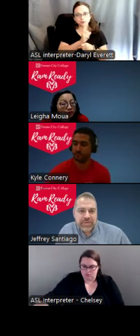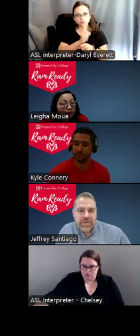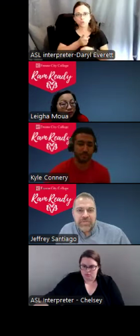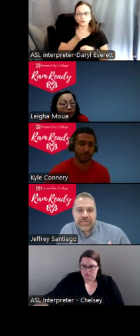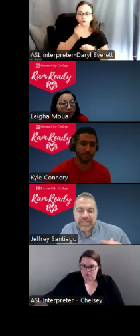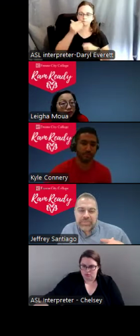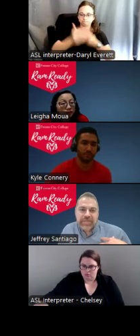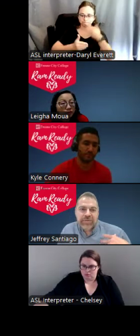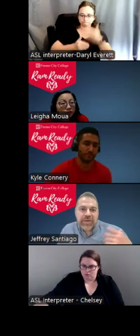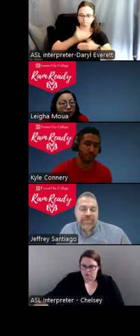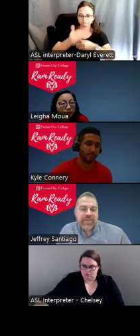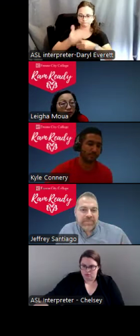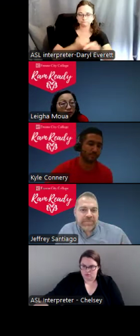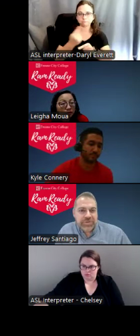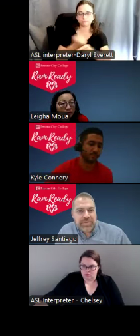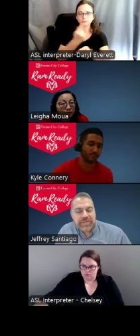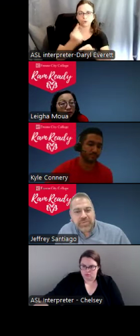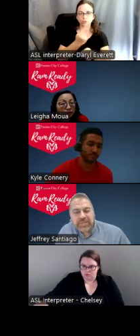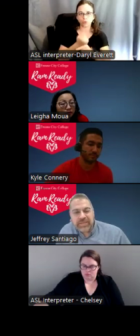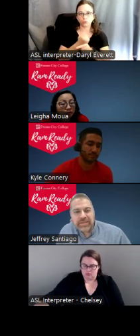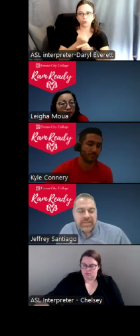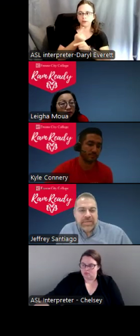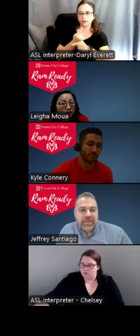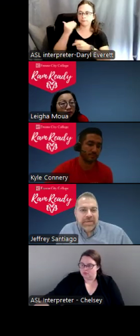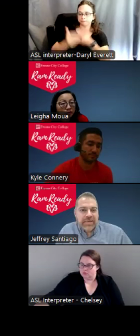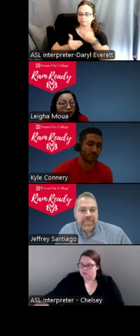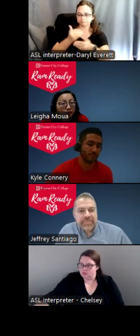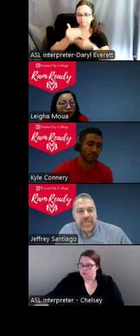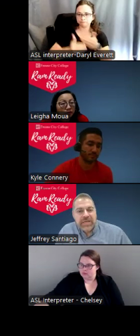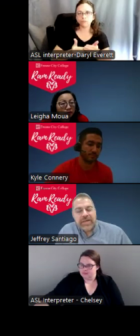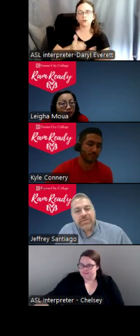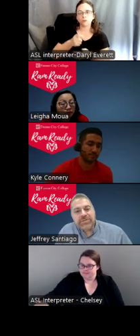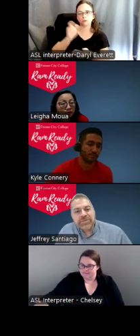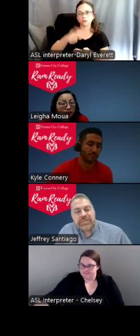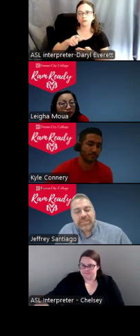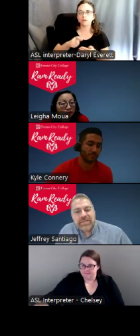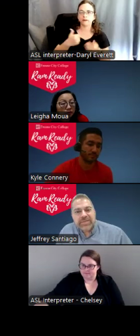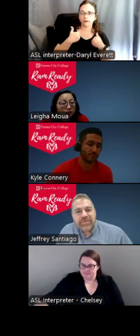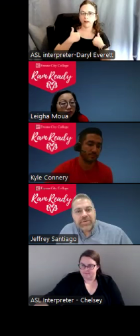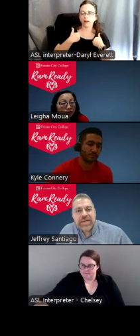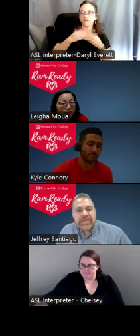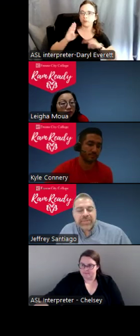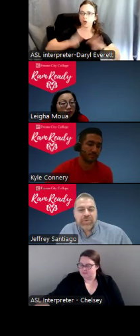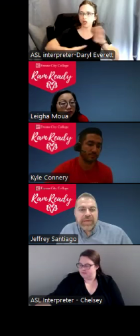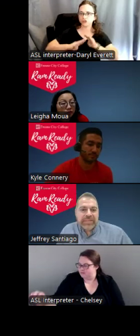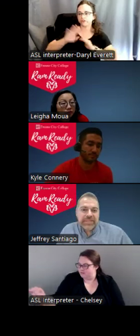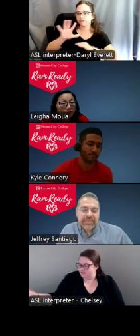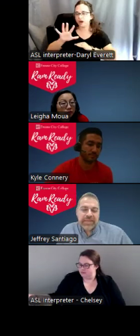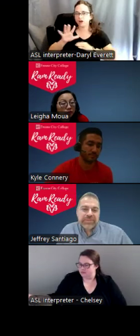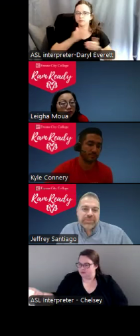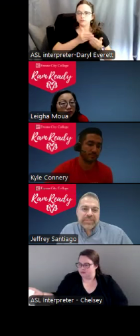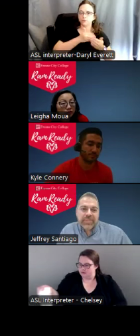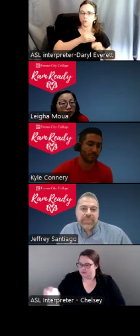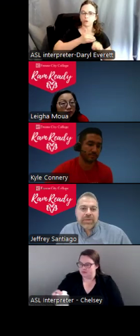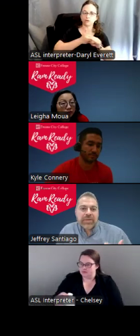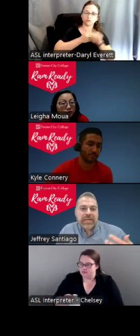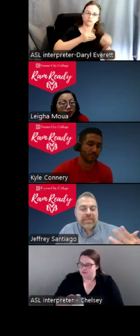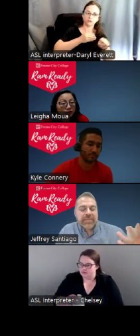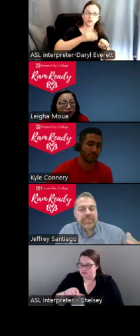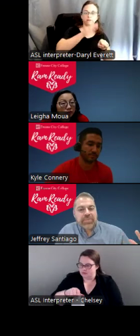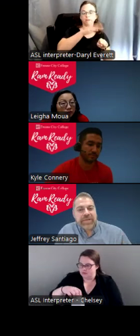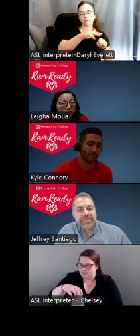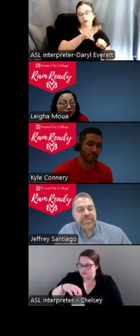prerequisites. For example, you have to do Bio 5 before you do Bio 20. And also to discuss if you're on academic probation. Sometimes students end up